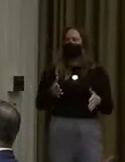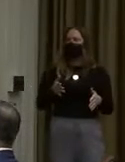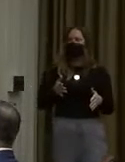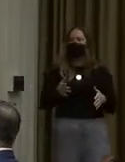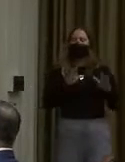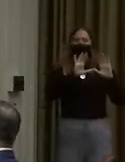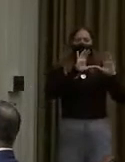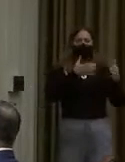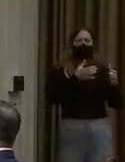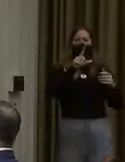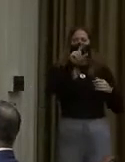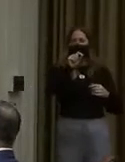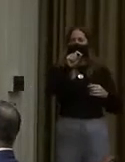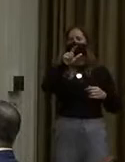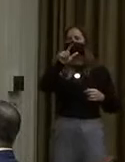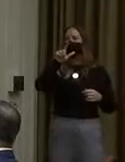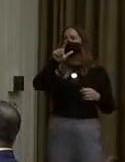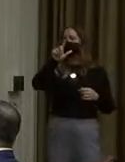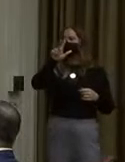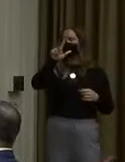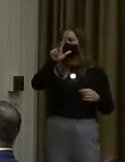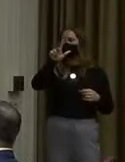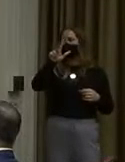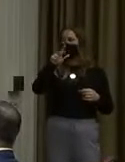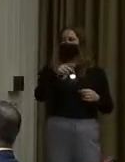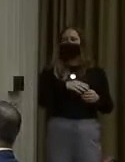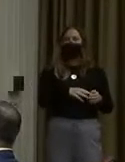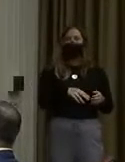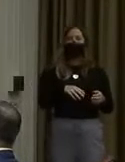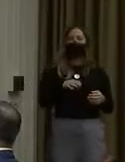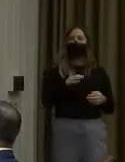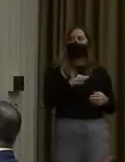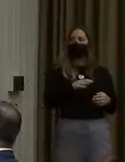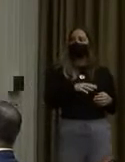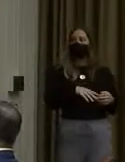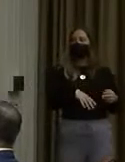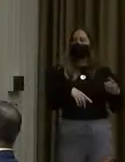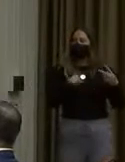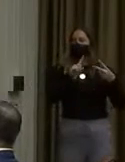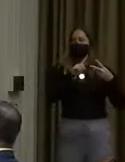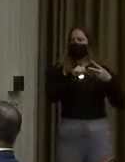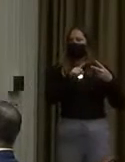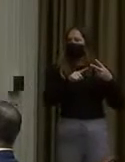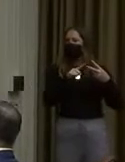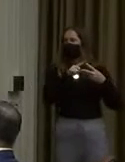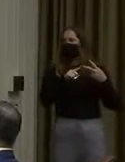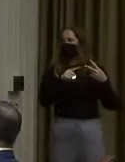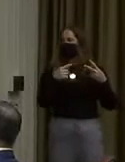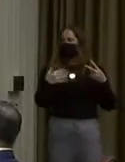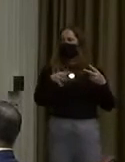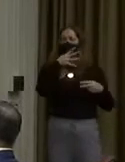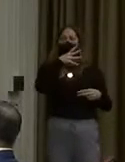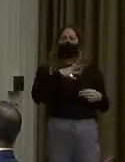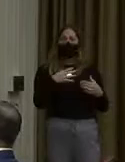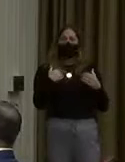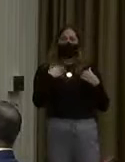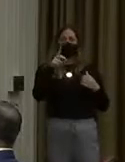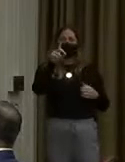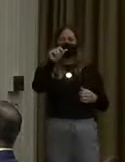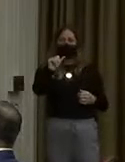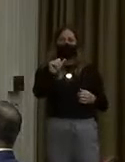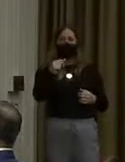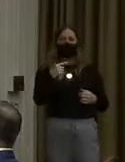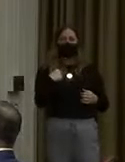23 at Hofstra. And so Bree Hall and Sanjita Bhattacharya, they are both women with disabilities, and I